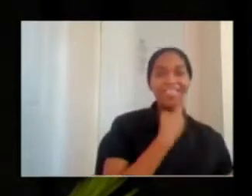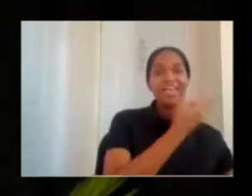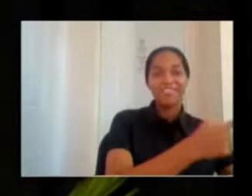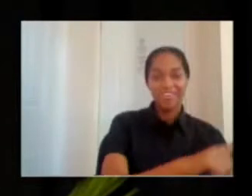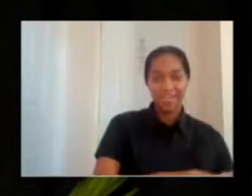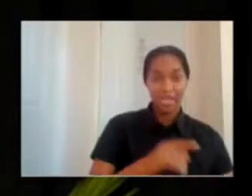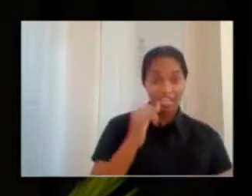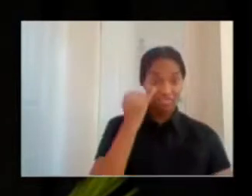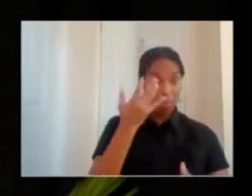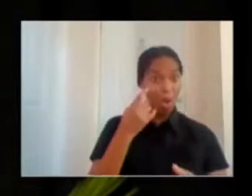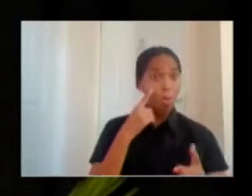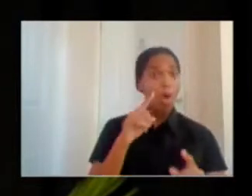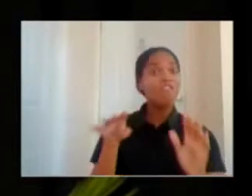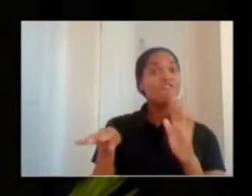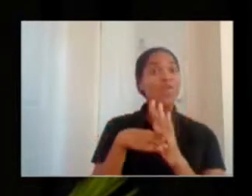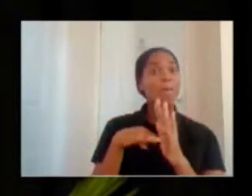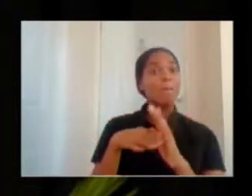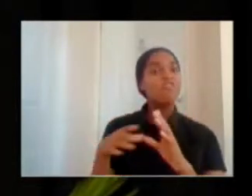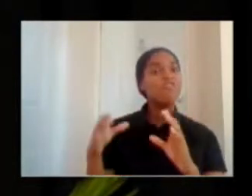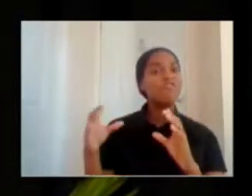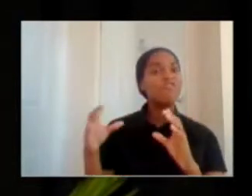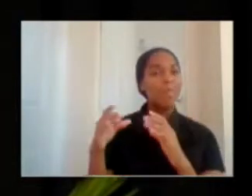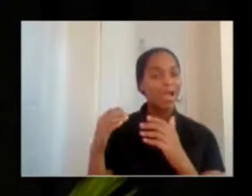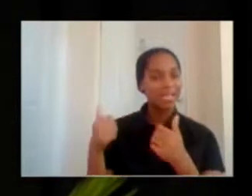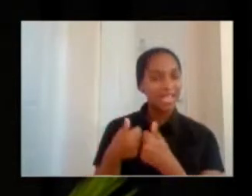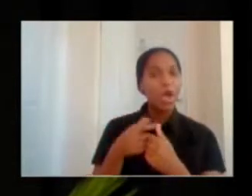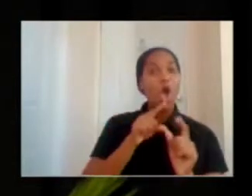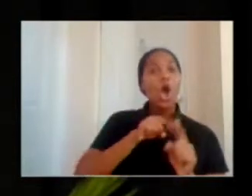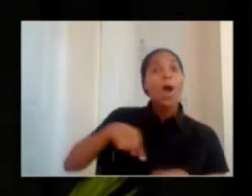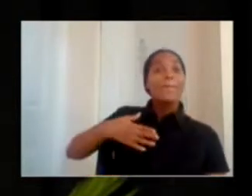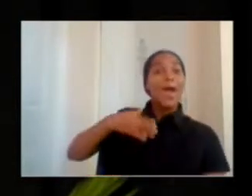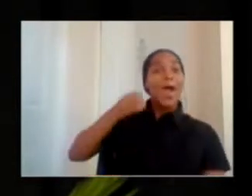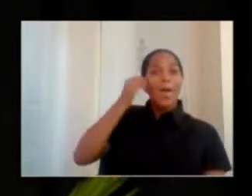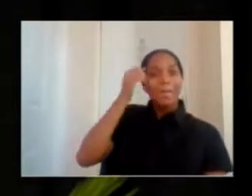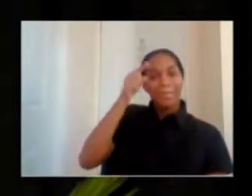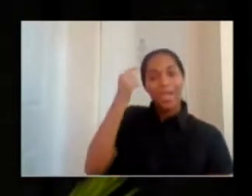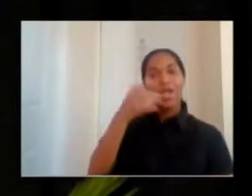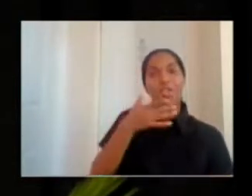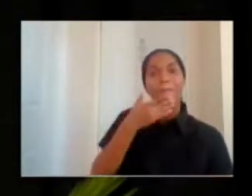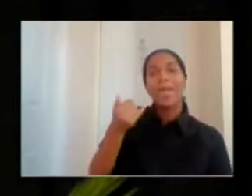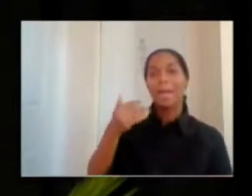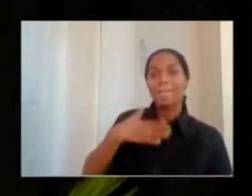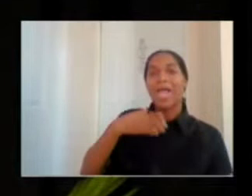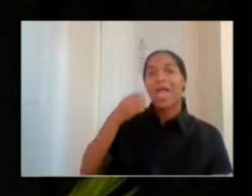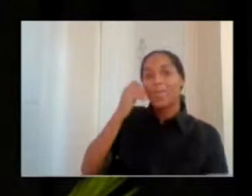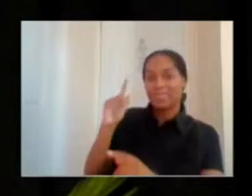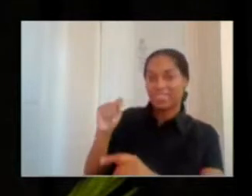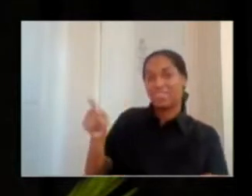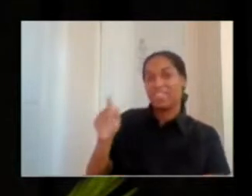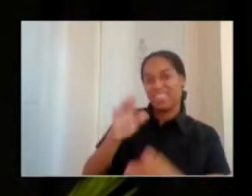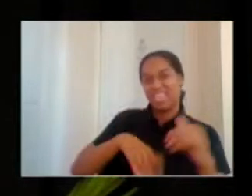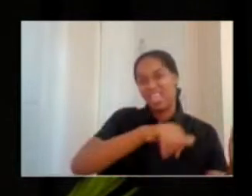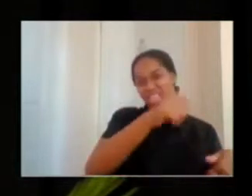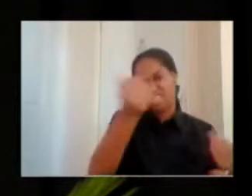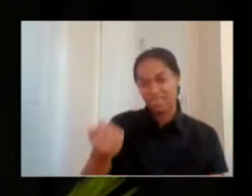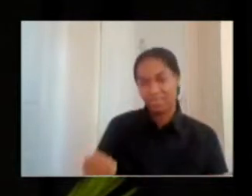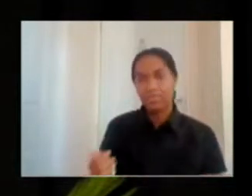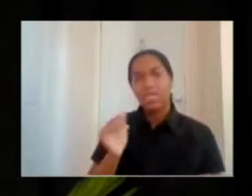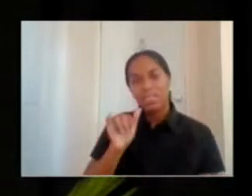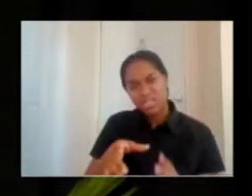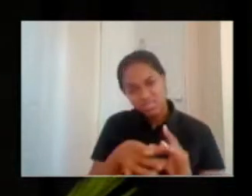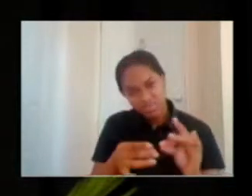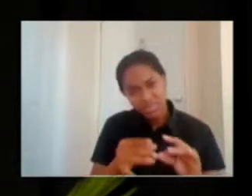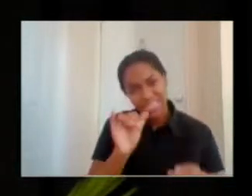football game, come to my house, because it looks better at my house than any place else. And that's the kind of messaging. So we